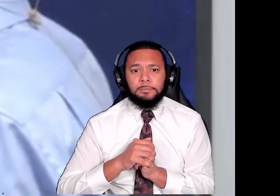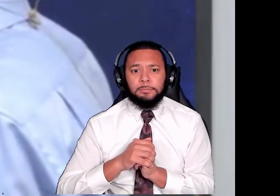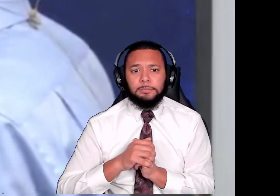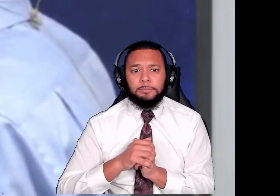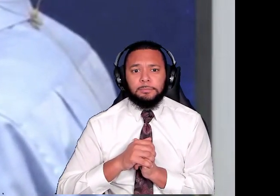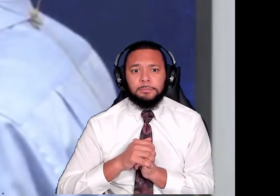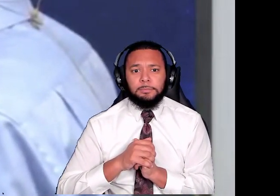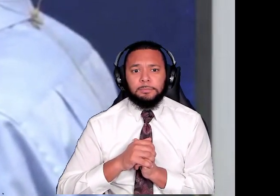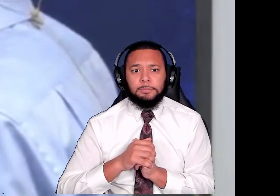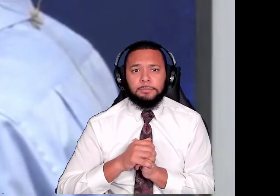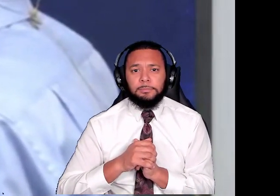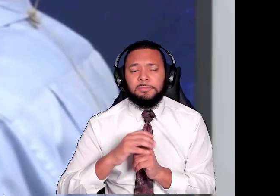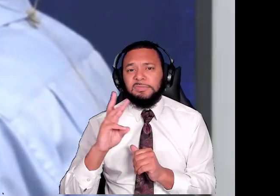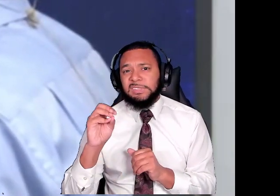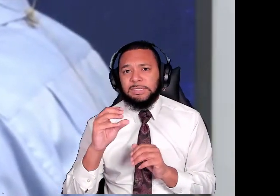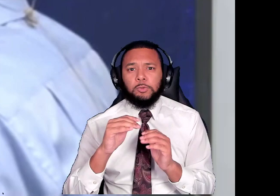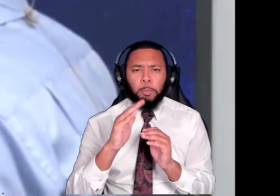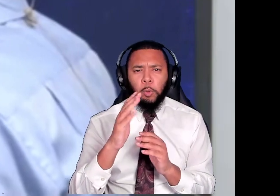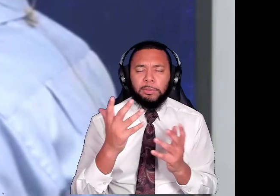or more.